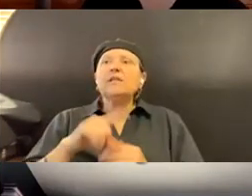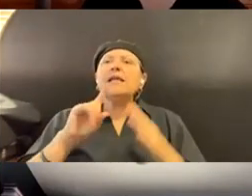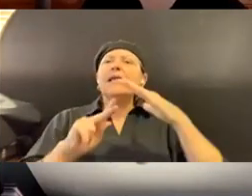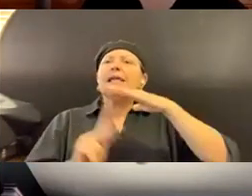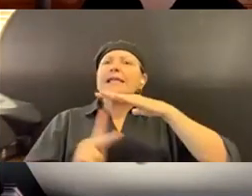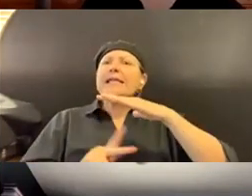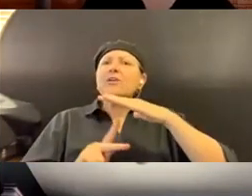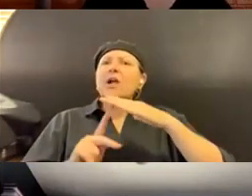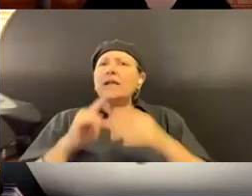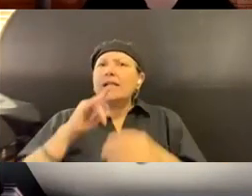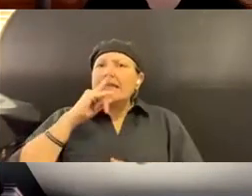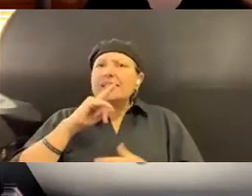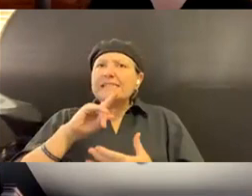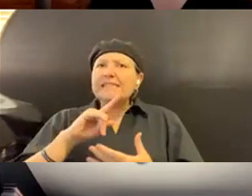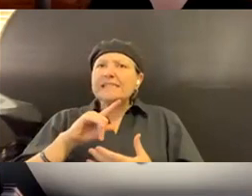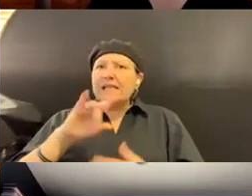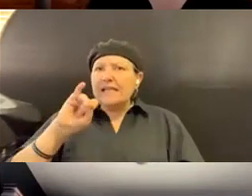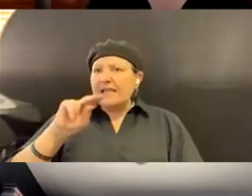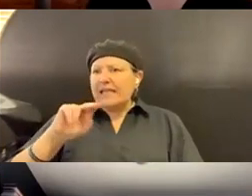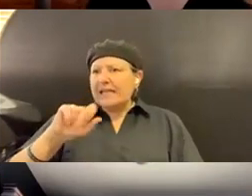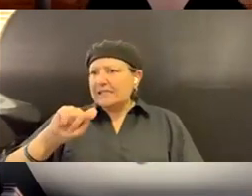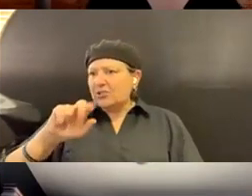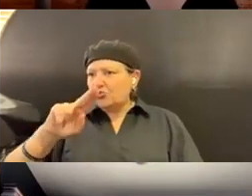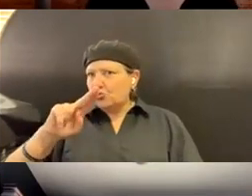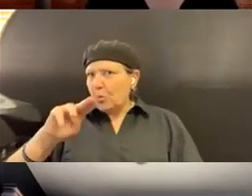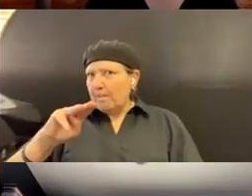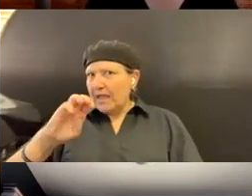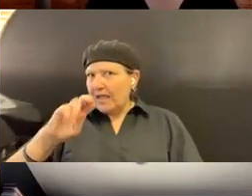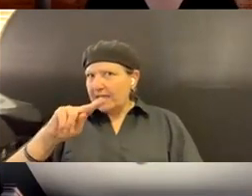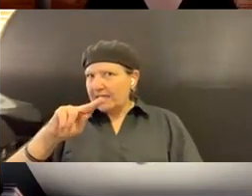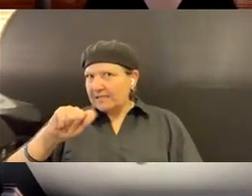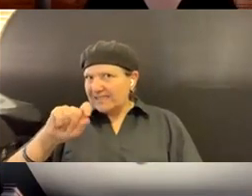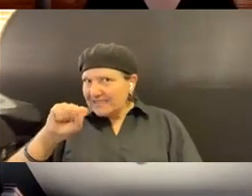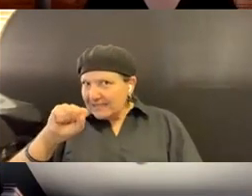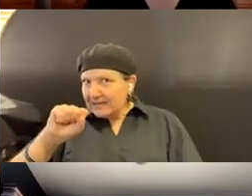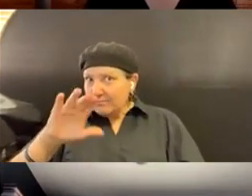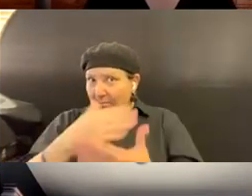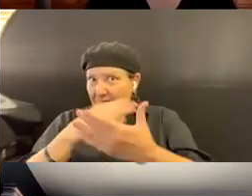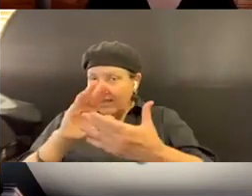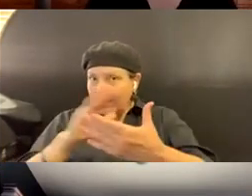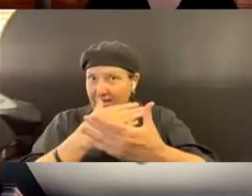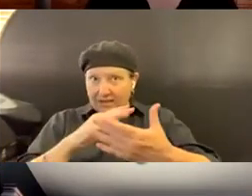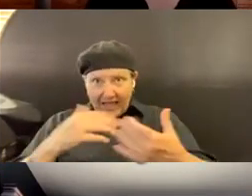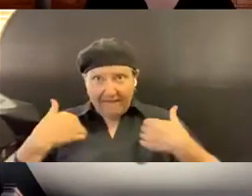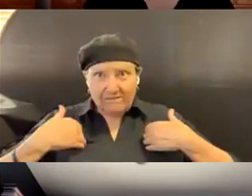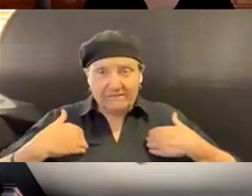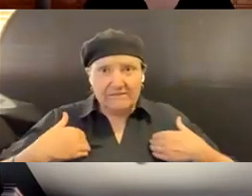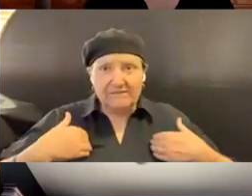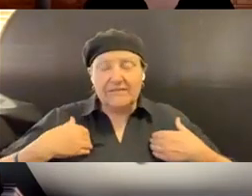instruments? No. Well, they in Miss Tudhill's music